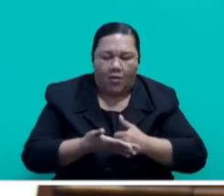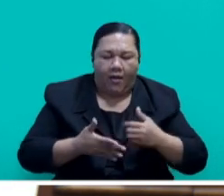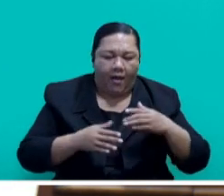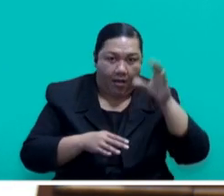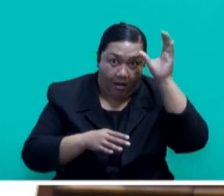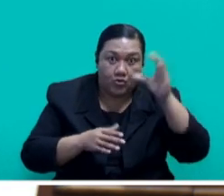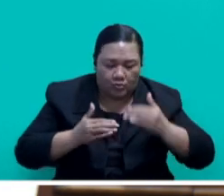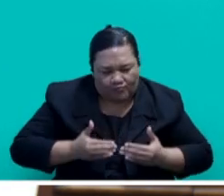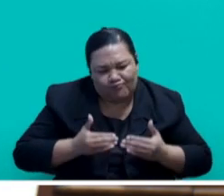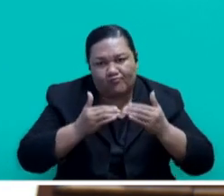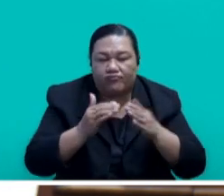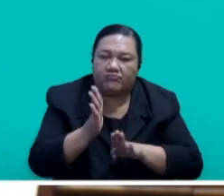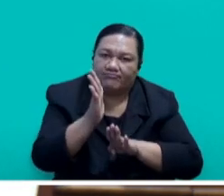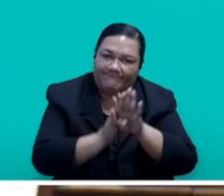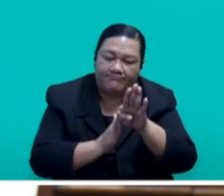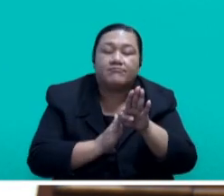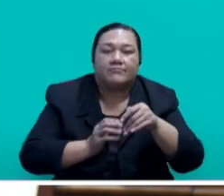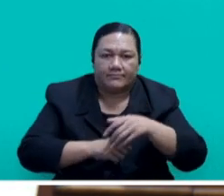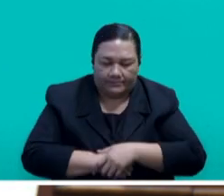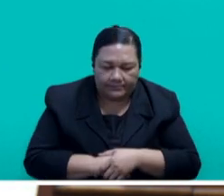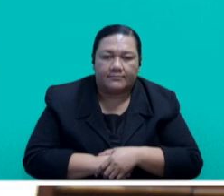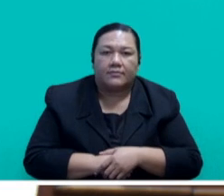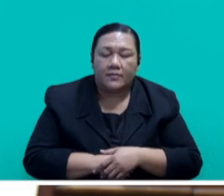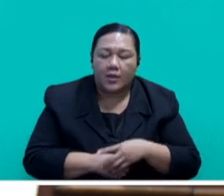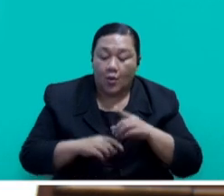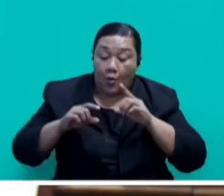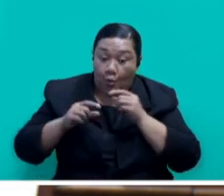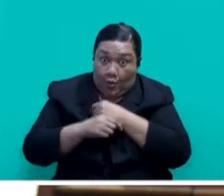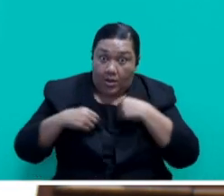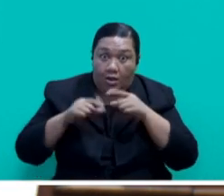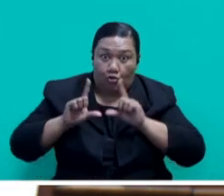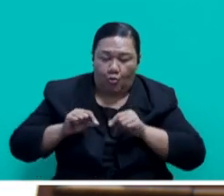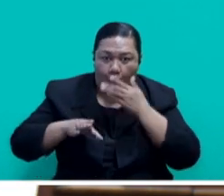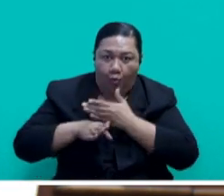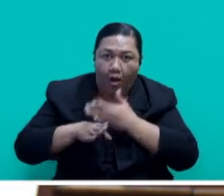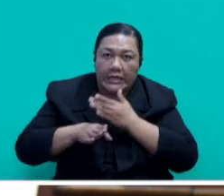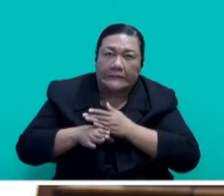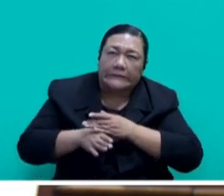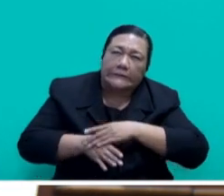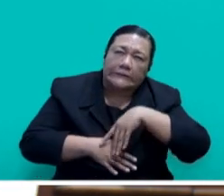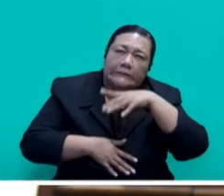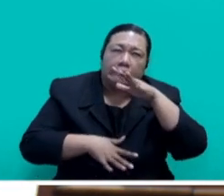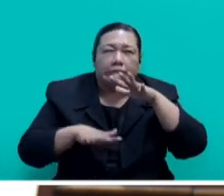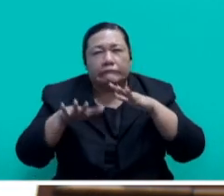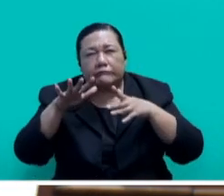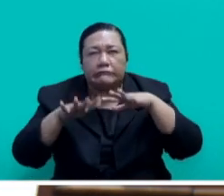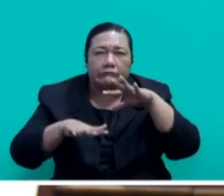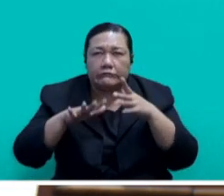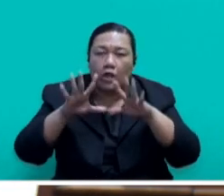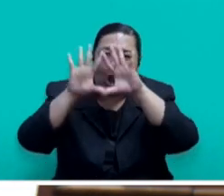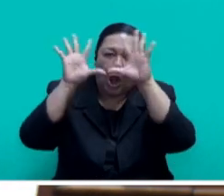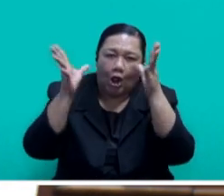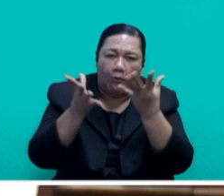I made it very clear, Mr. Speaker, sir, that we are operating in an uncertain and unpredictable global